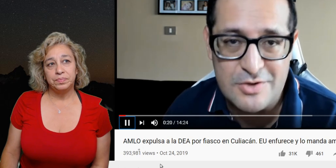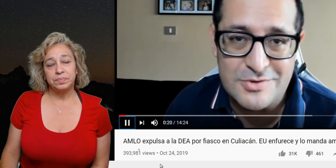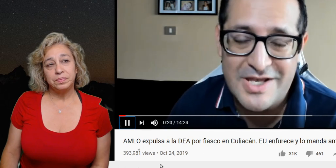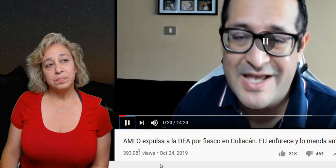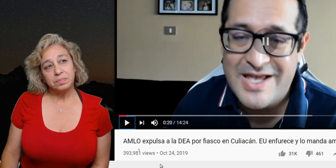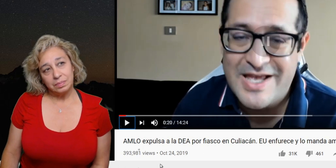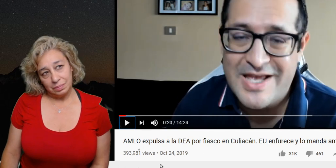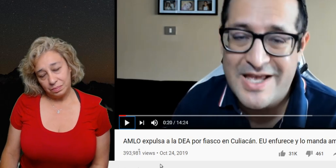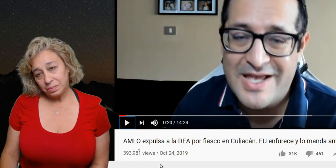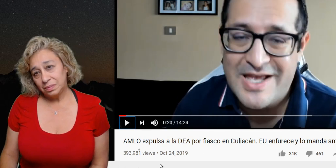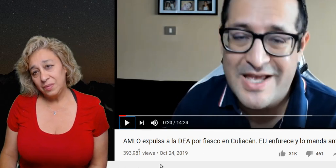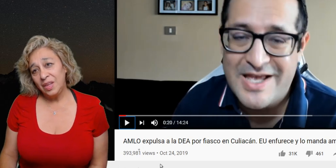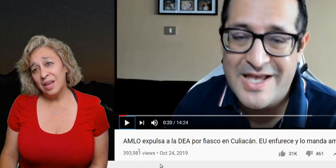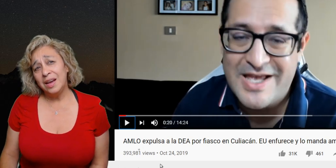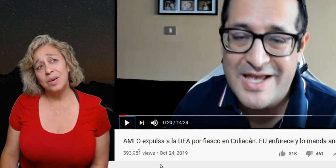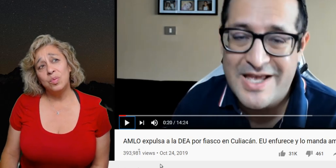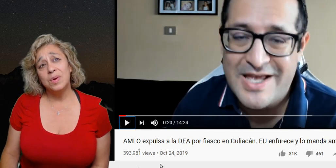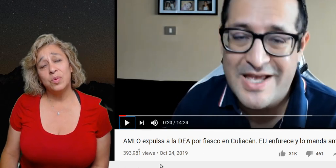Estados Unidos.